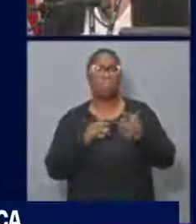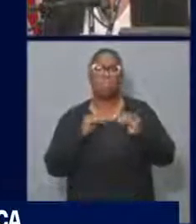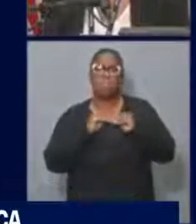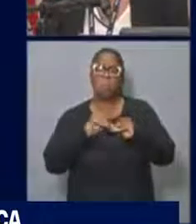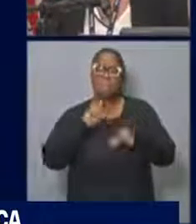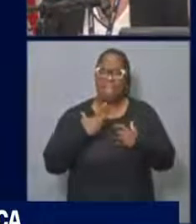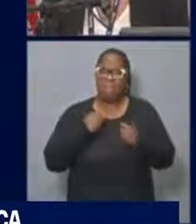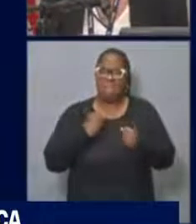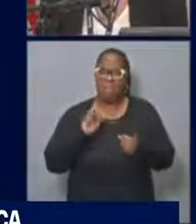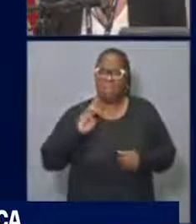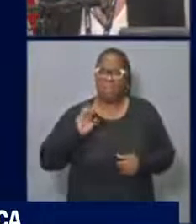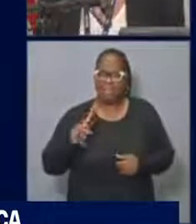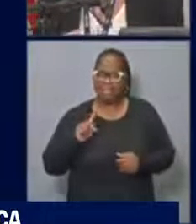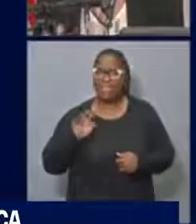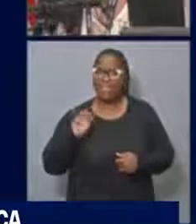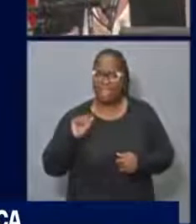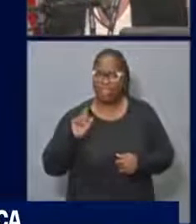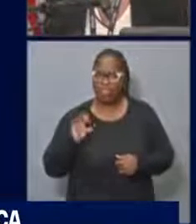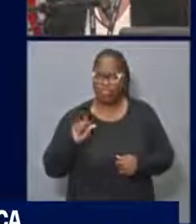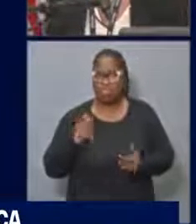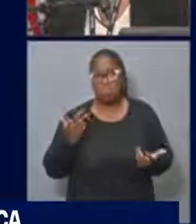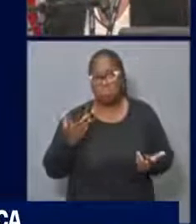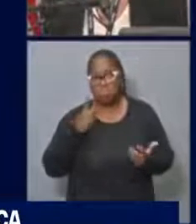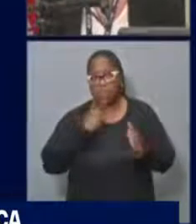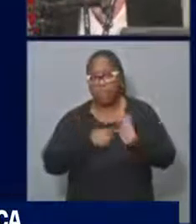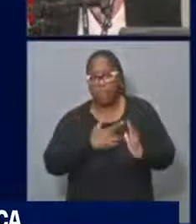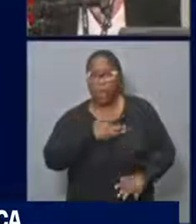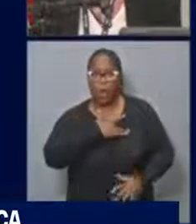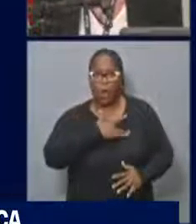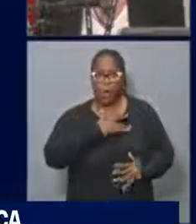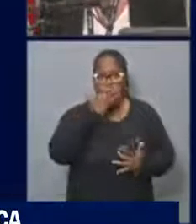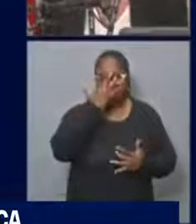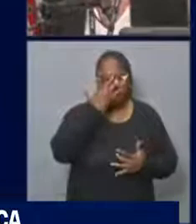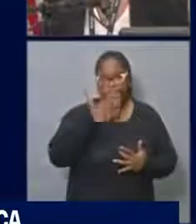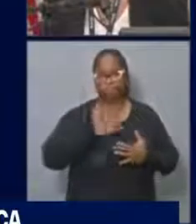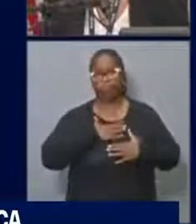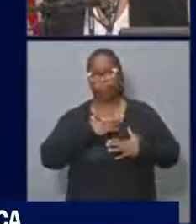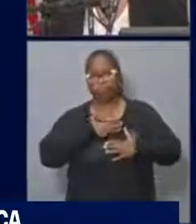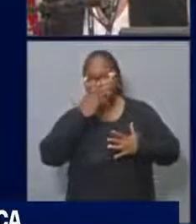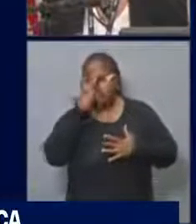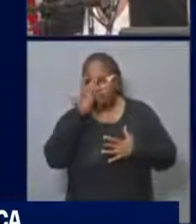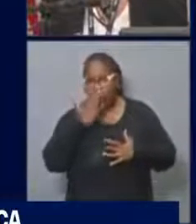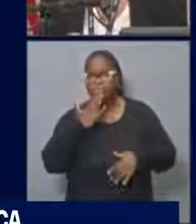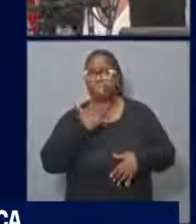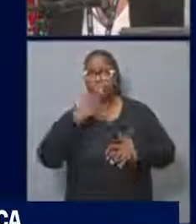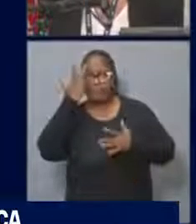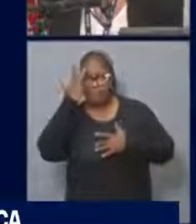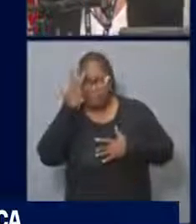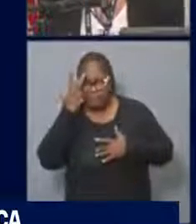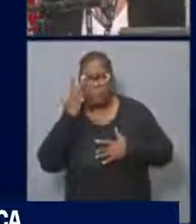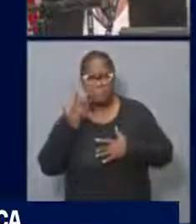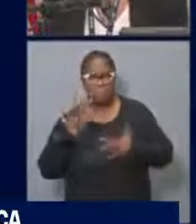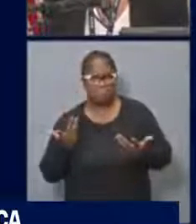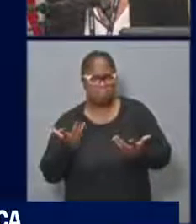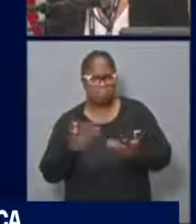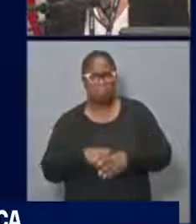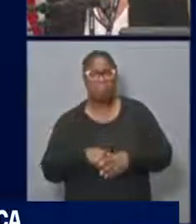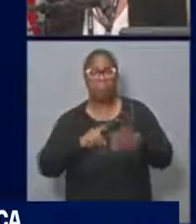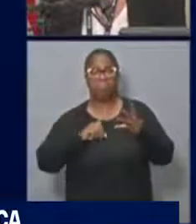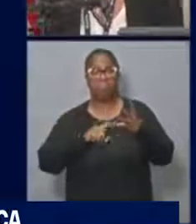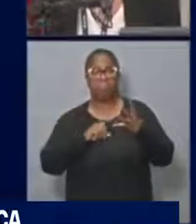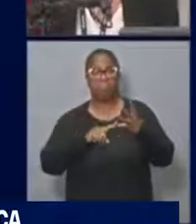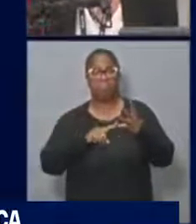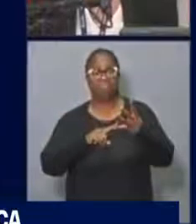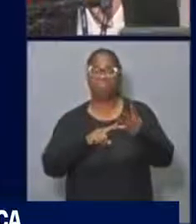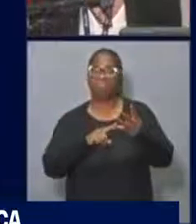risk factors with related illness, such as heart disease, respiratory disease, and diabetes. And most importantly, continuing